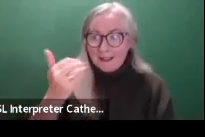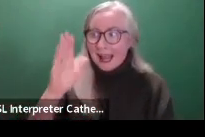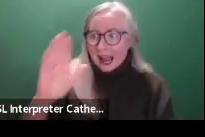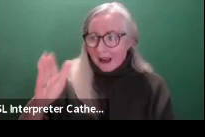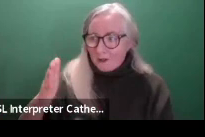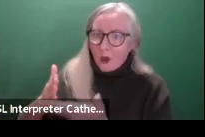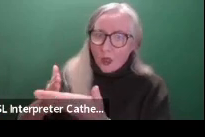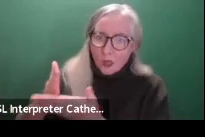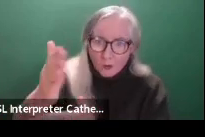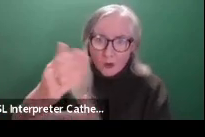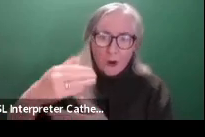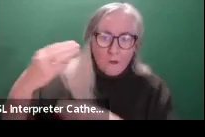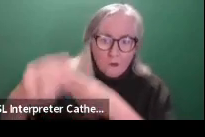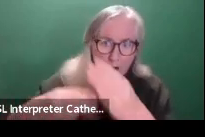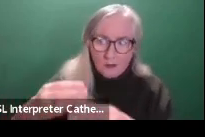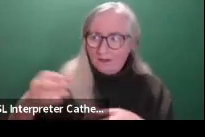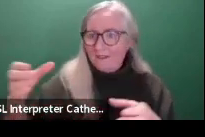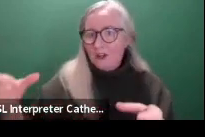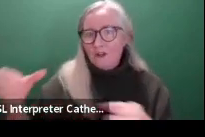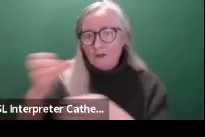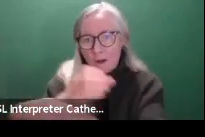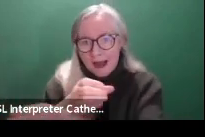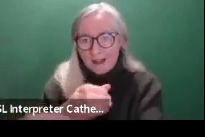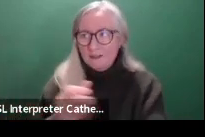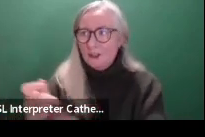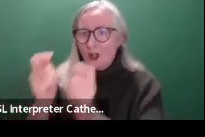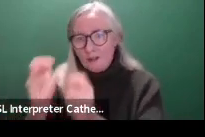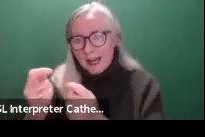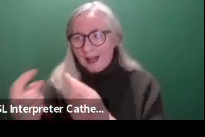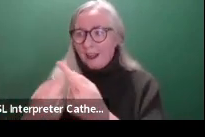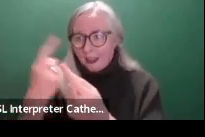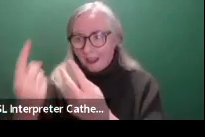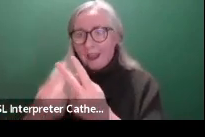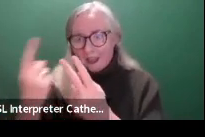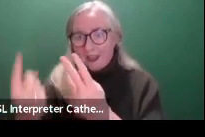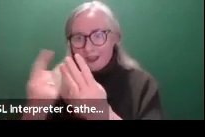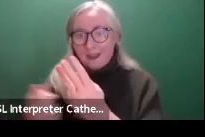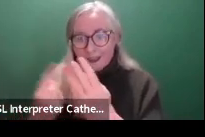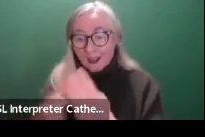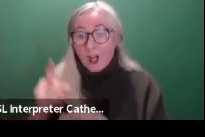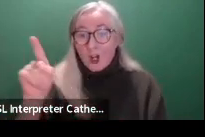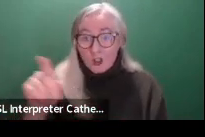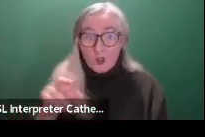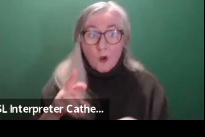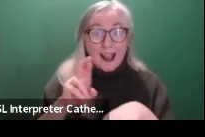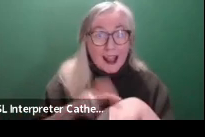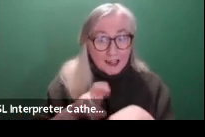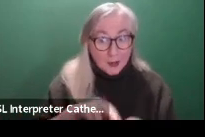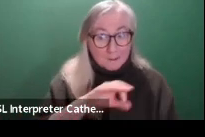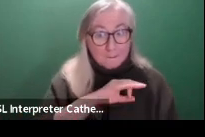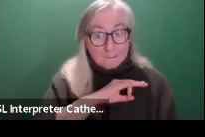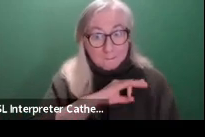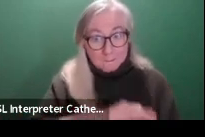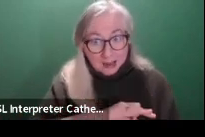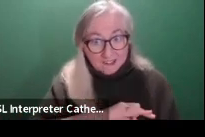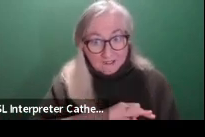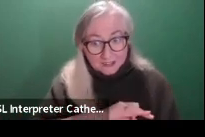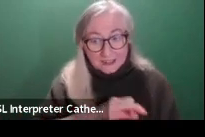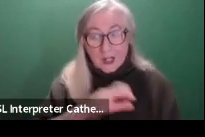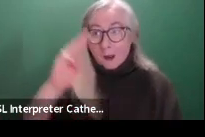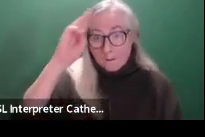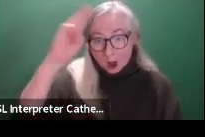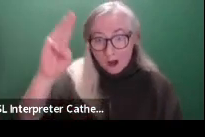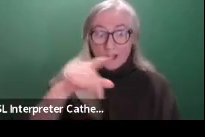process, obviously, of finding a replacement, training them, so on and so forth. So it's beneficial to employers to keep people in